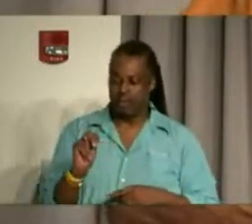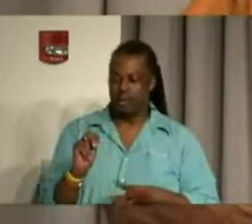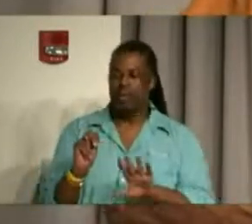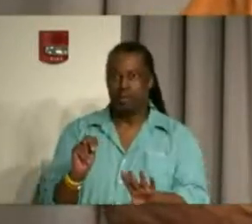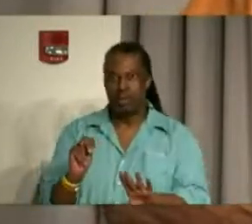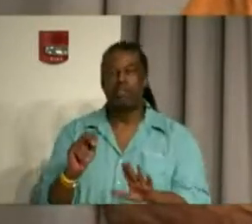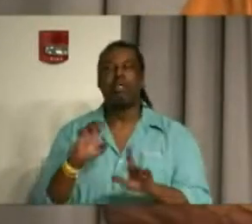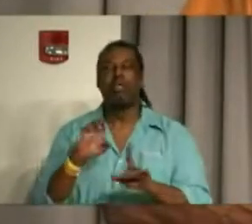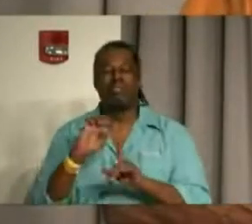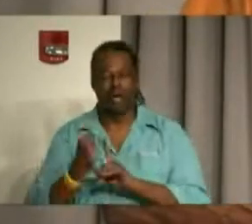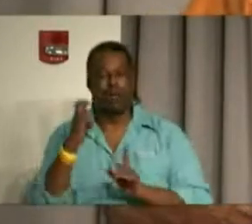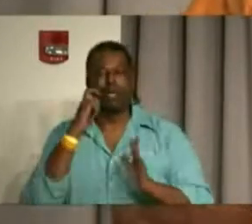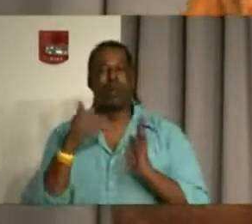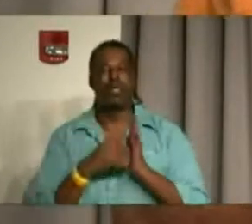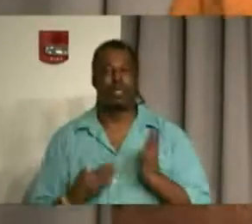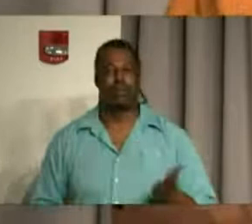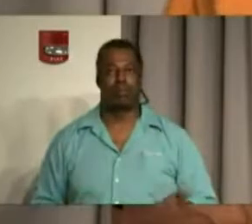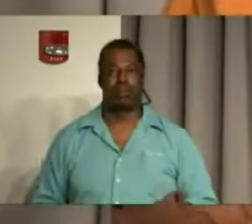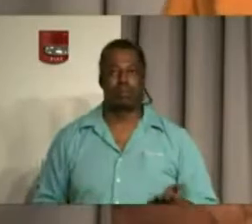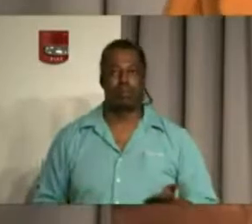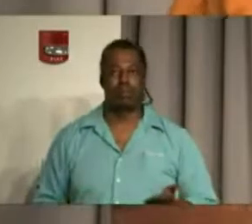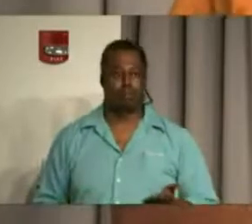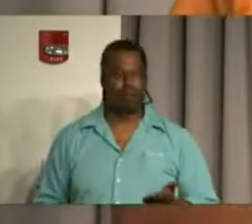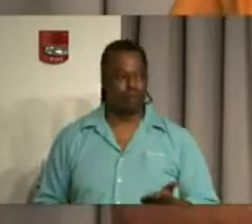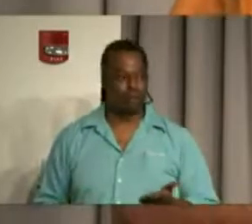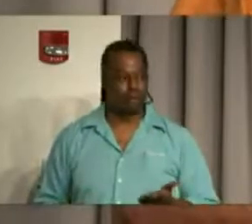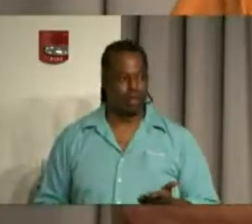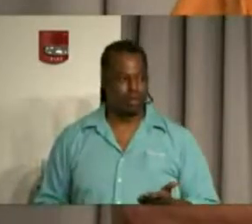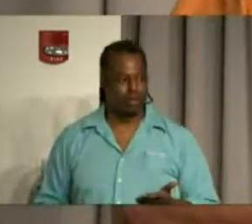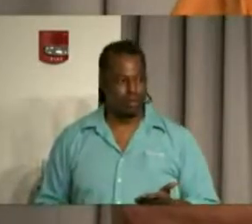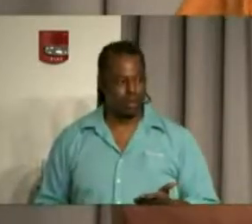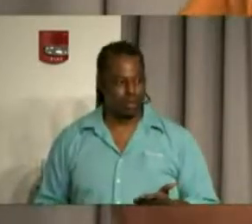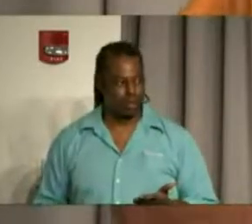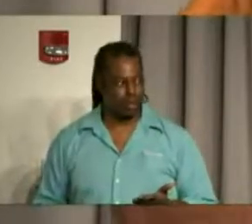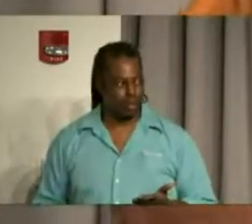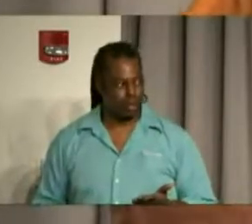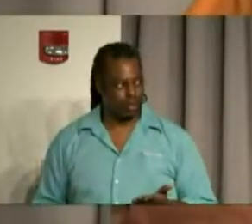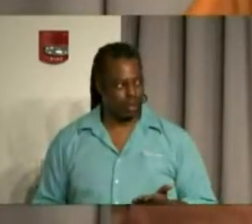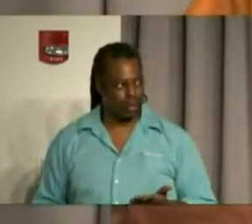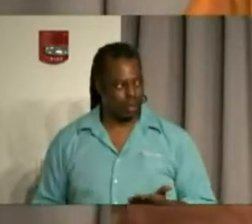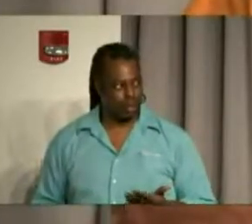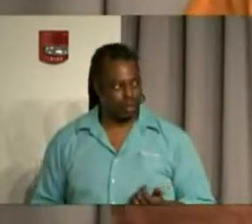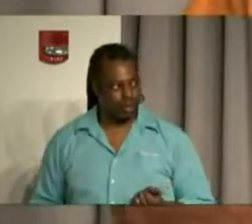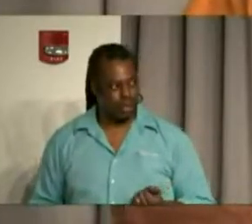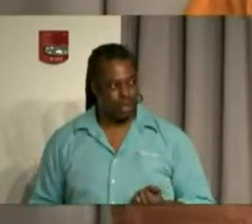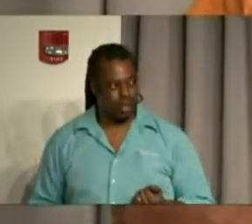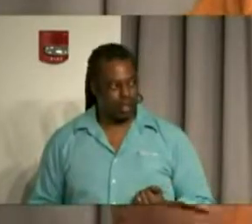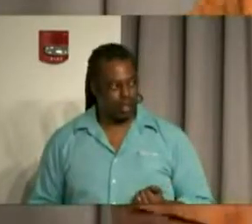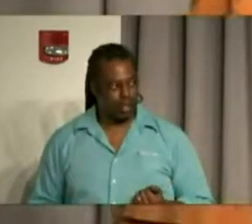racism. You know, and they put it down on the Standing Rock Reservation.